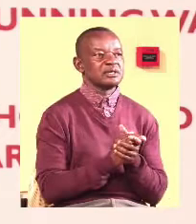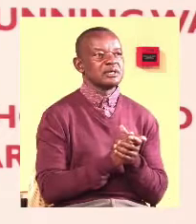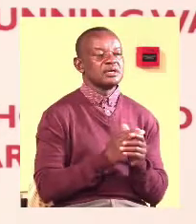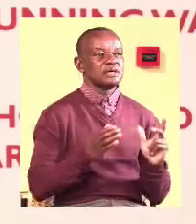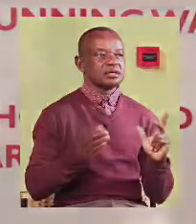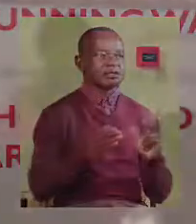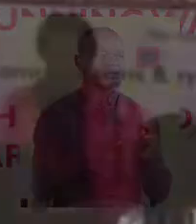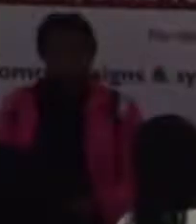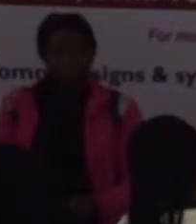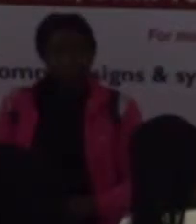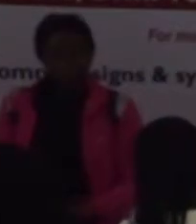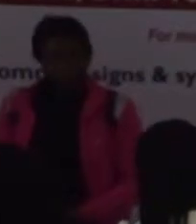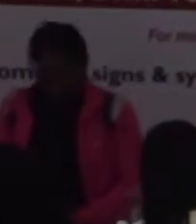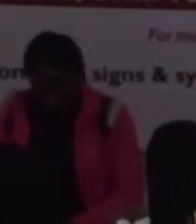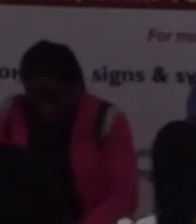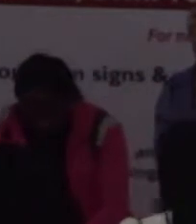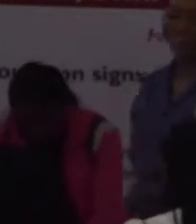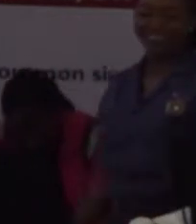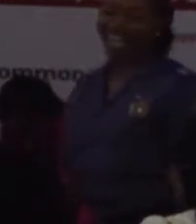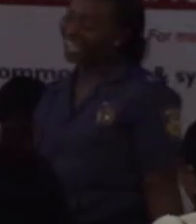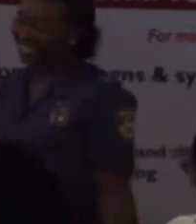is guiding.